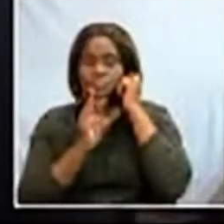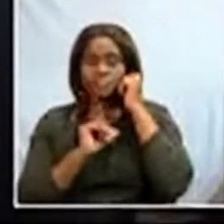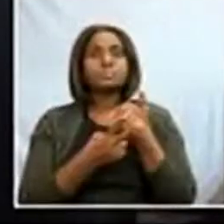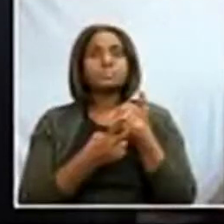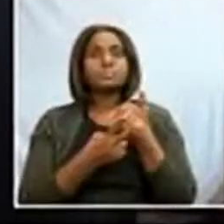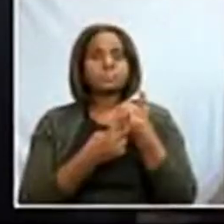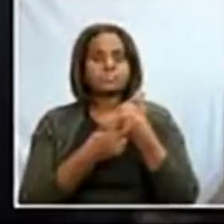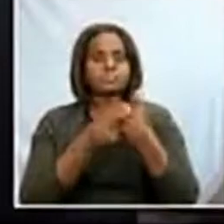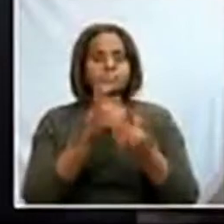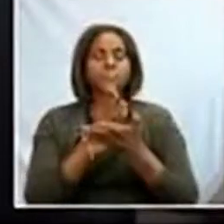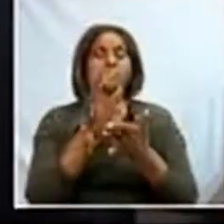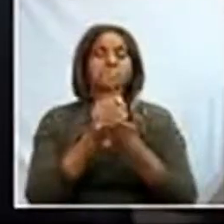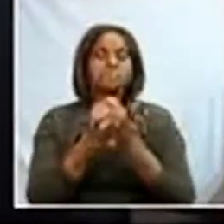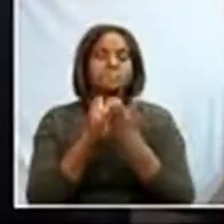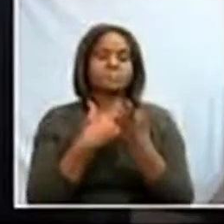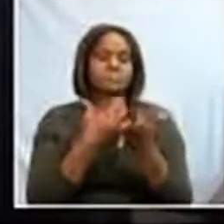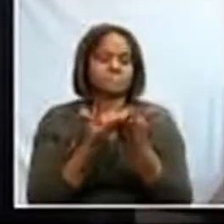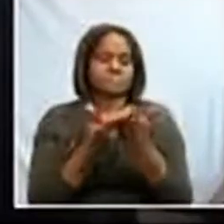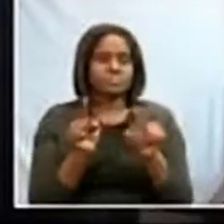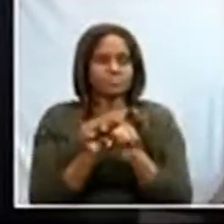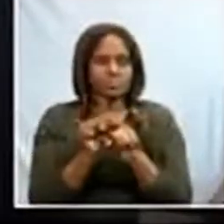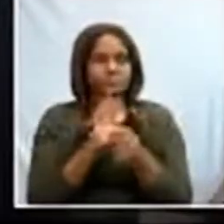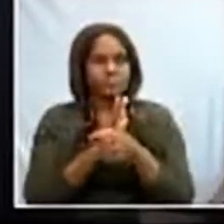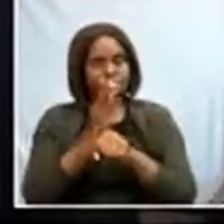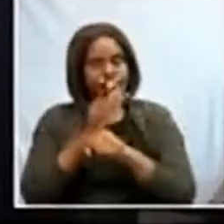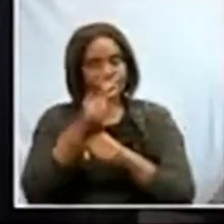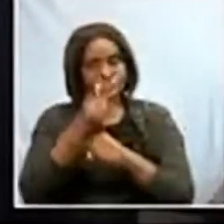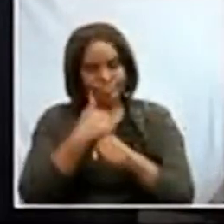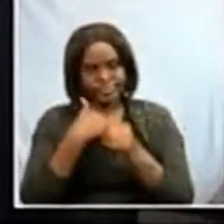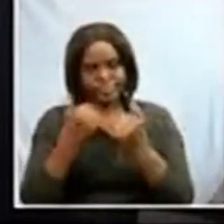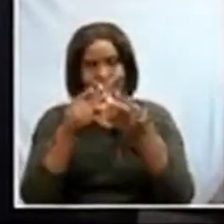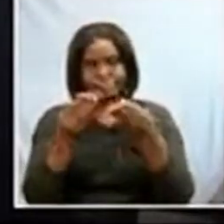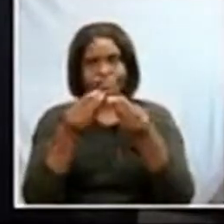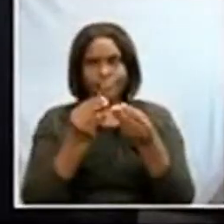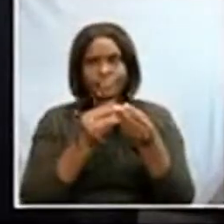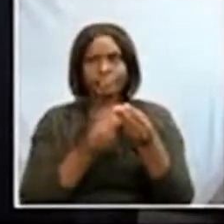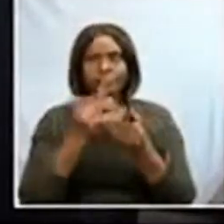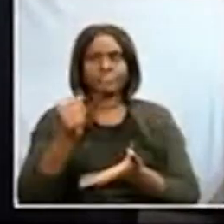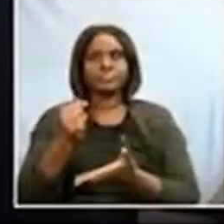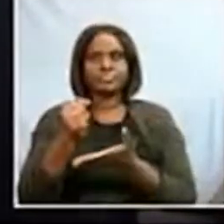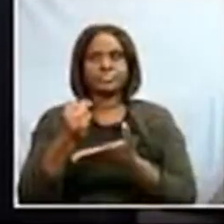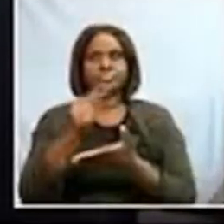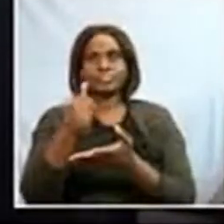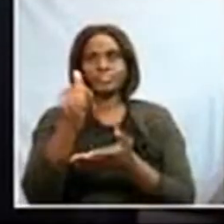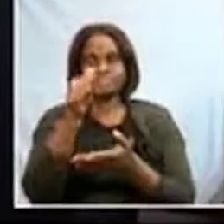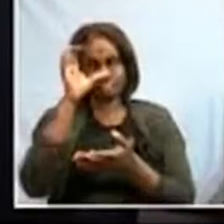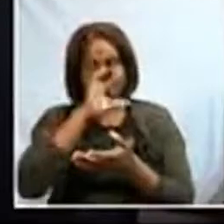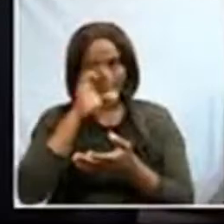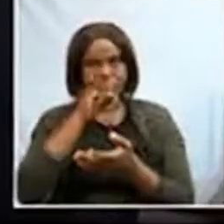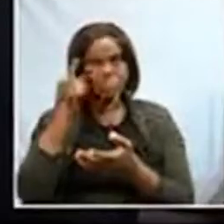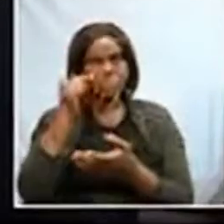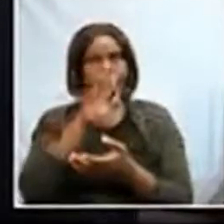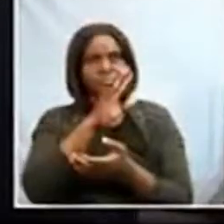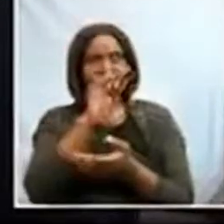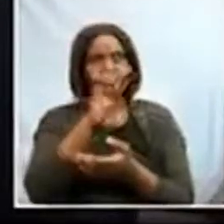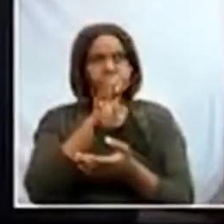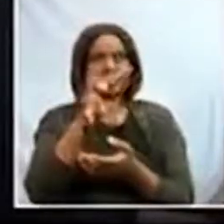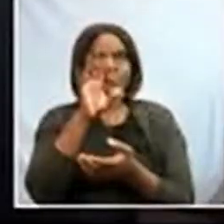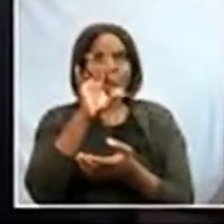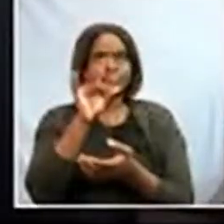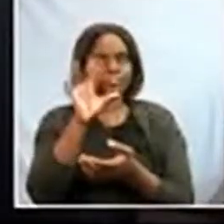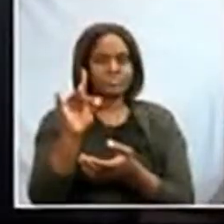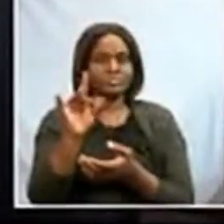money? And you have now given us a budget that you are seeking 488,000